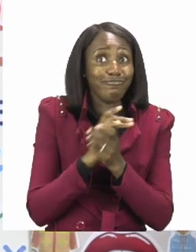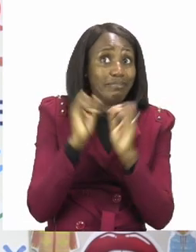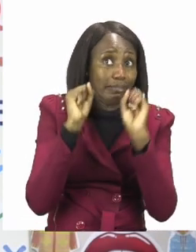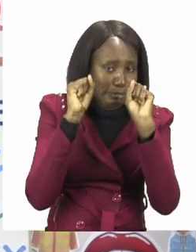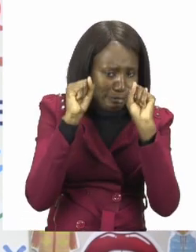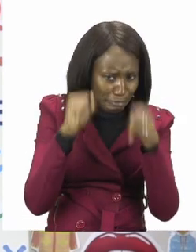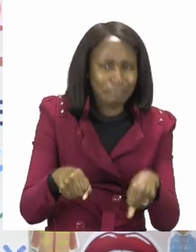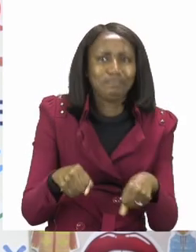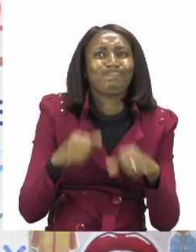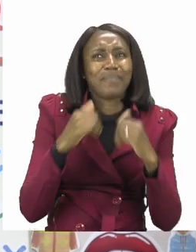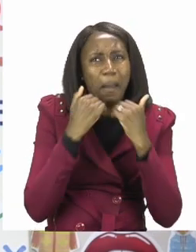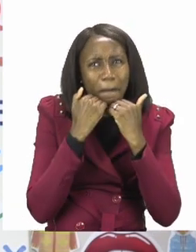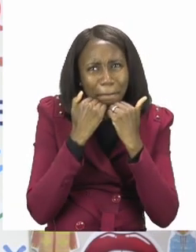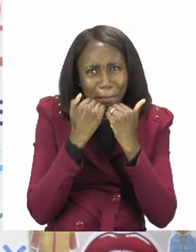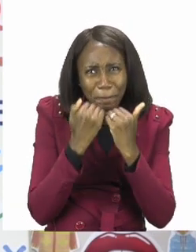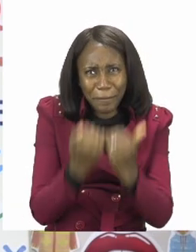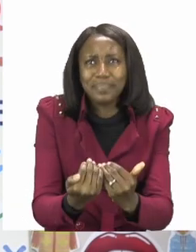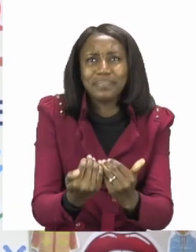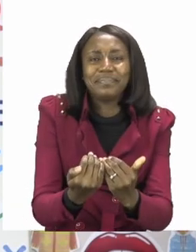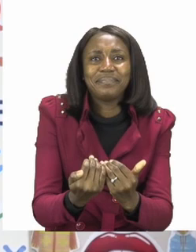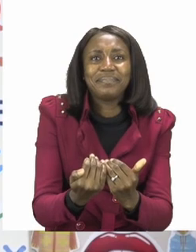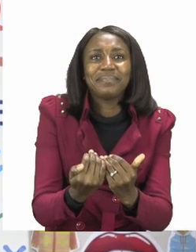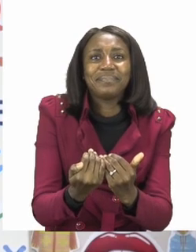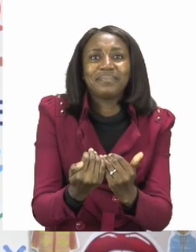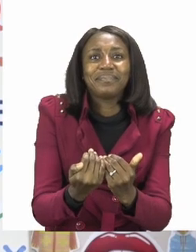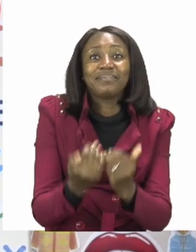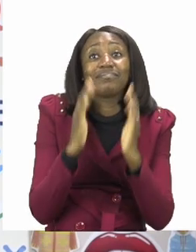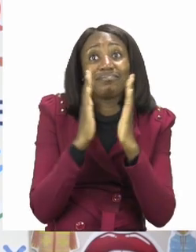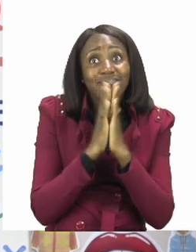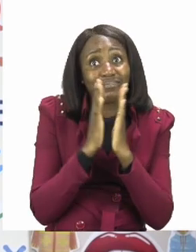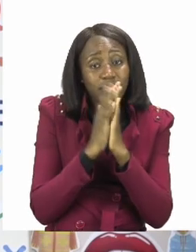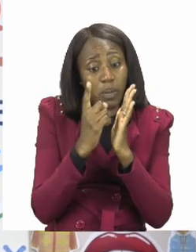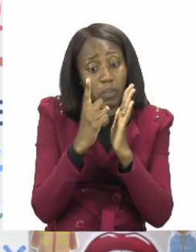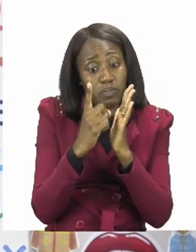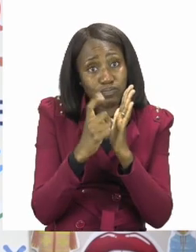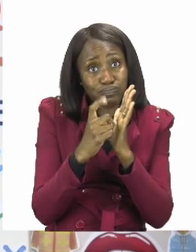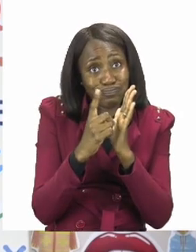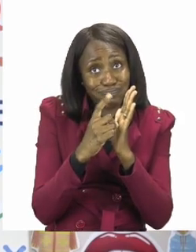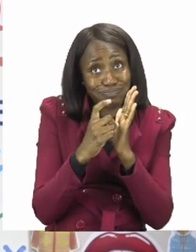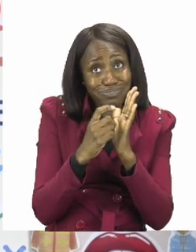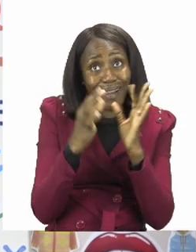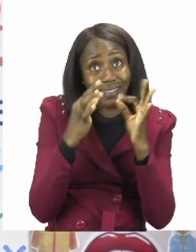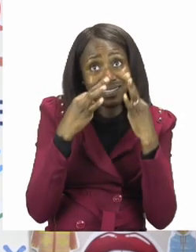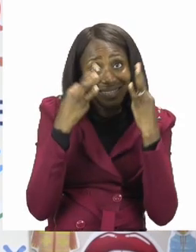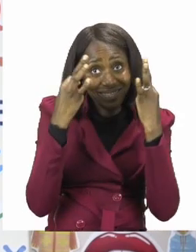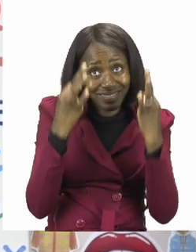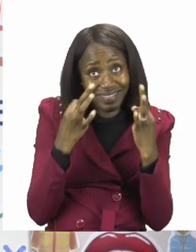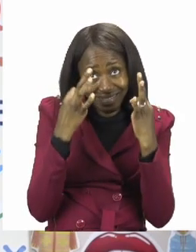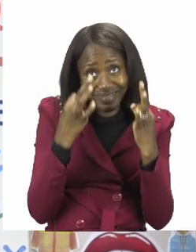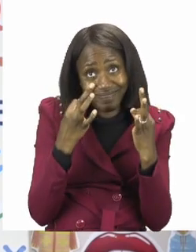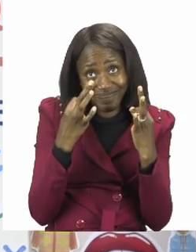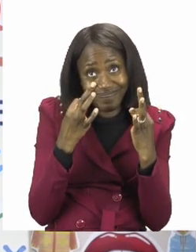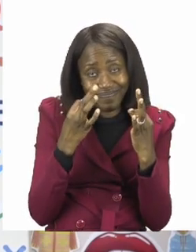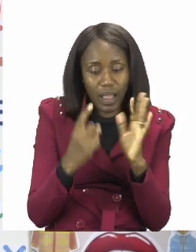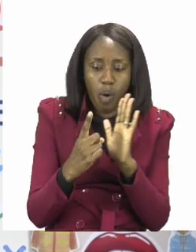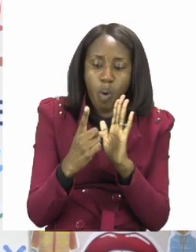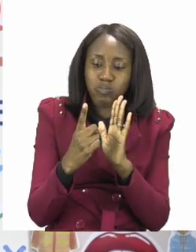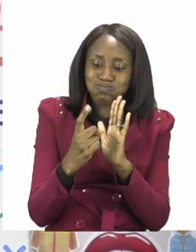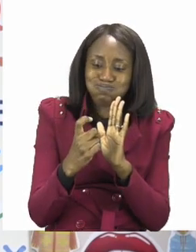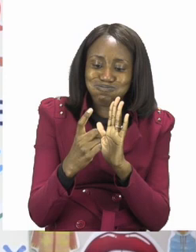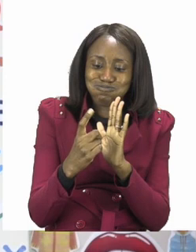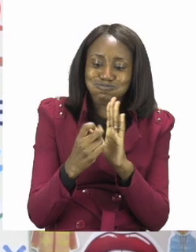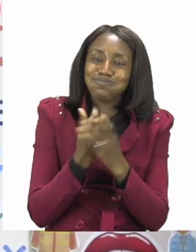to sanitize. So please take your sanitizer and let's sing our special sanitizing song.